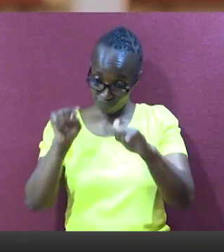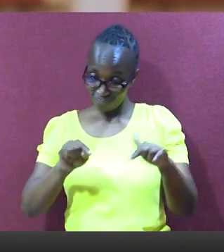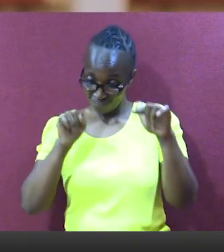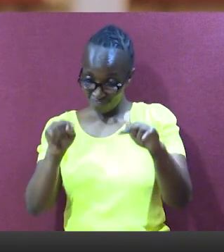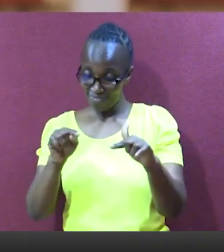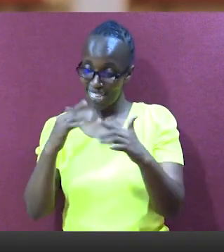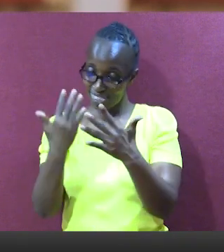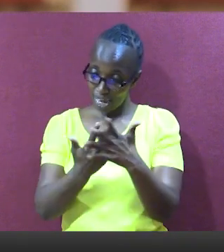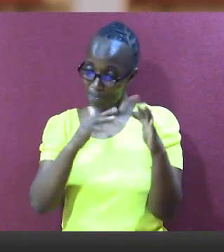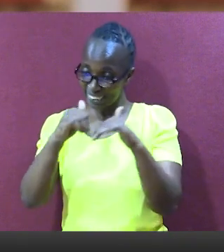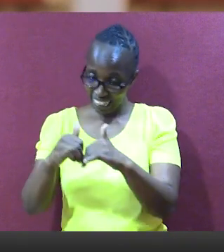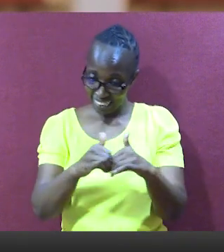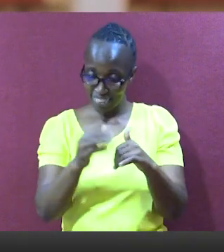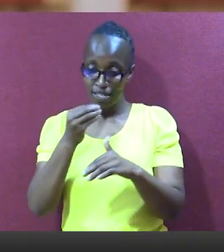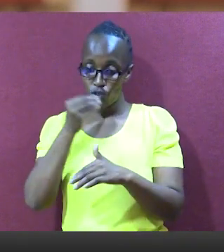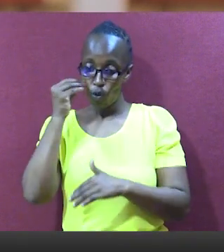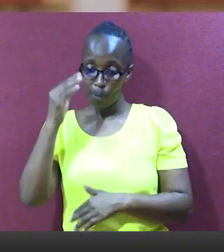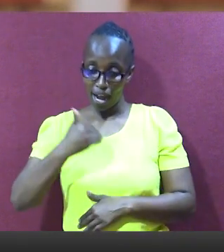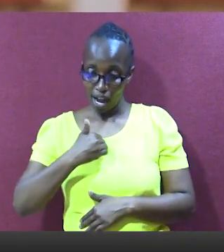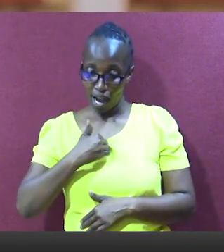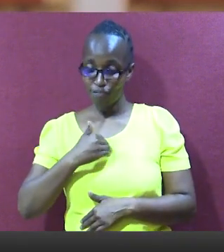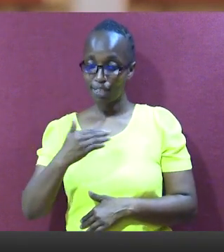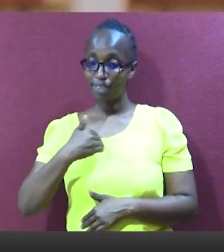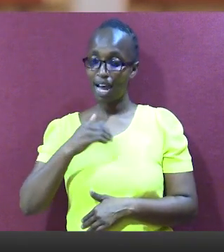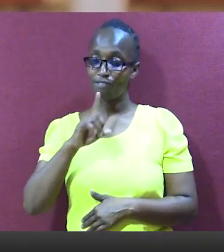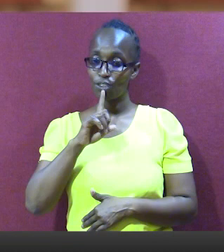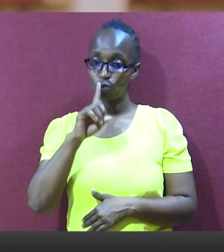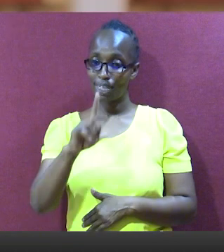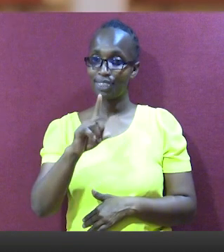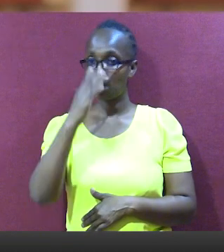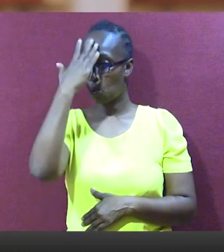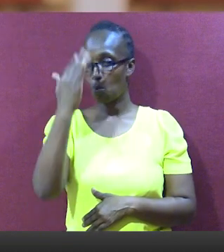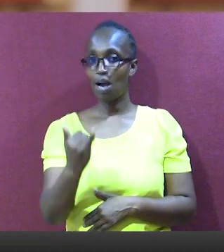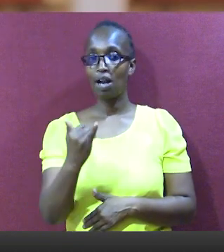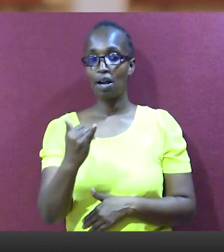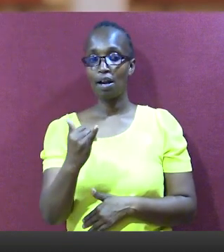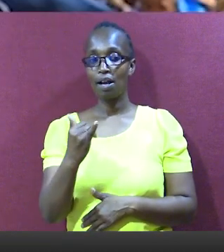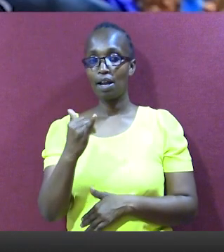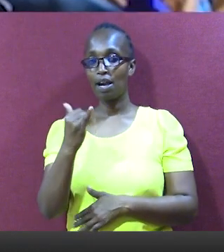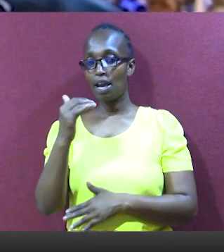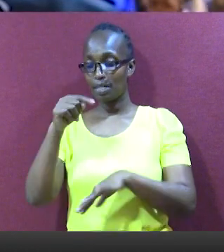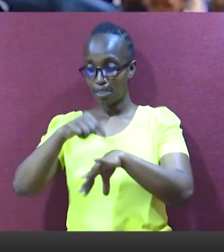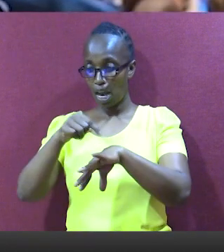na challenges upande wa nyumbani. Na wakiwa chakula iko hapo ndani, they have a surety.